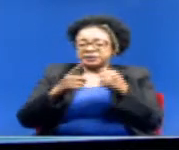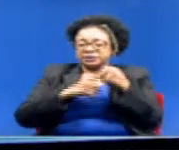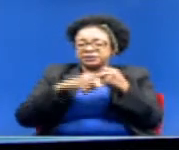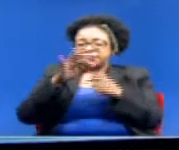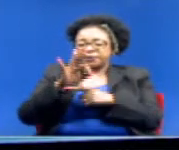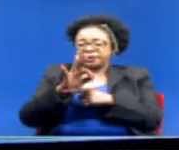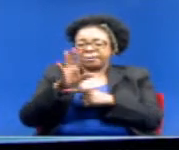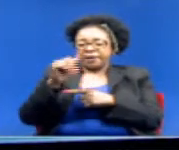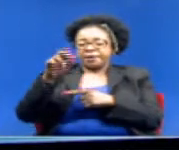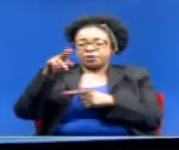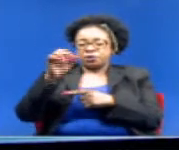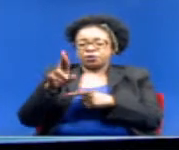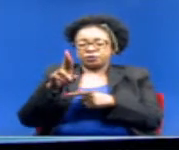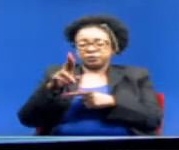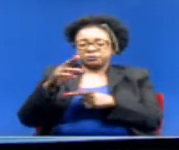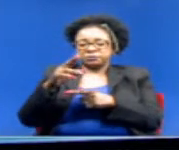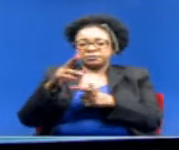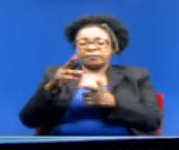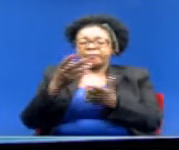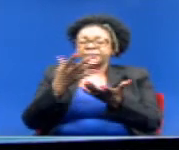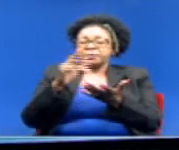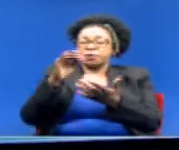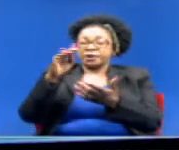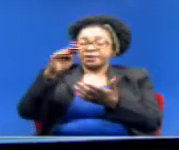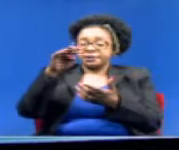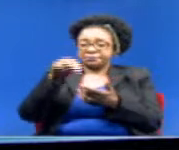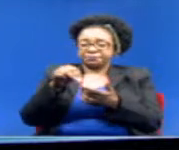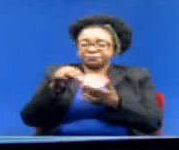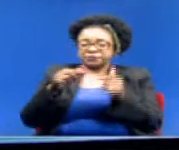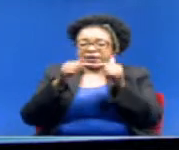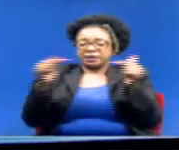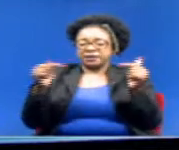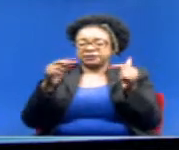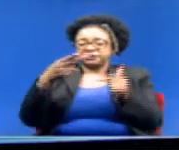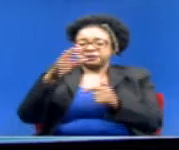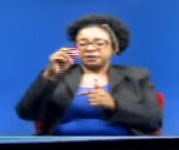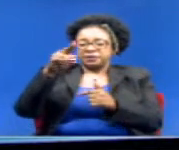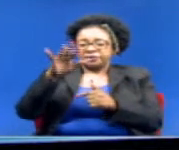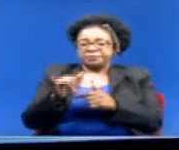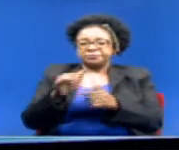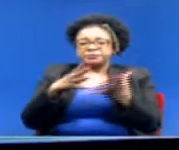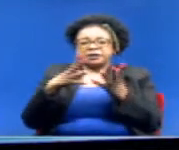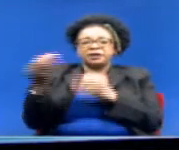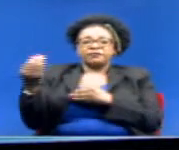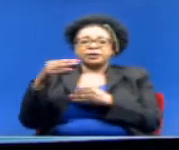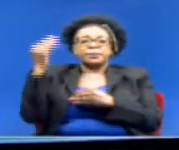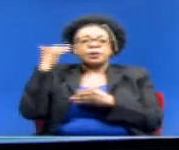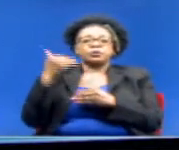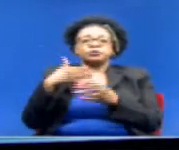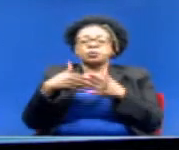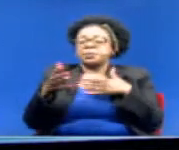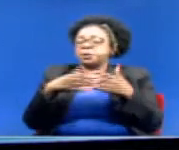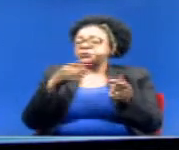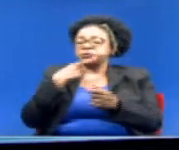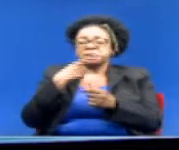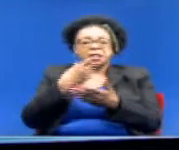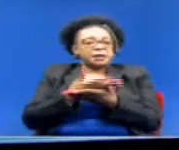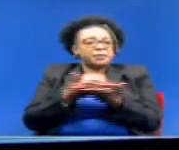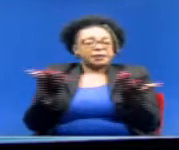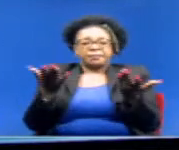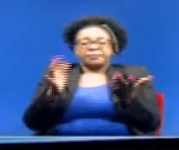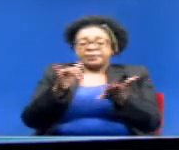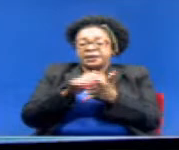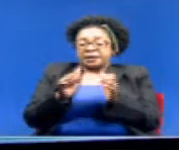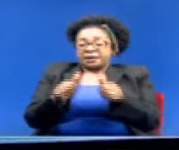Kimore Dams corruption case against former Treasury CS Henry Rotich, left the courtroom without uttering a word. This happened after